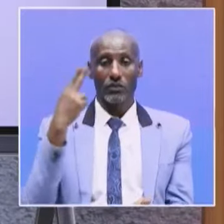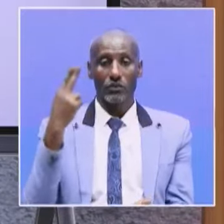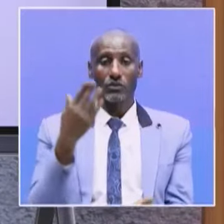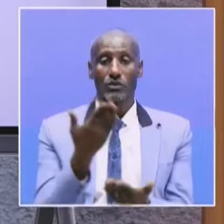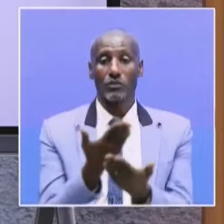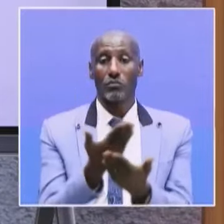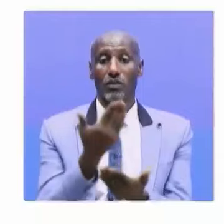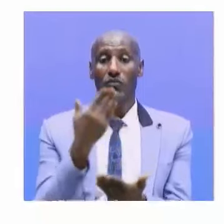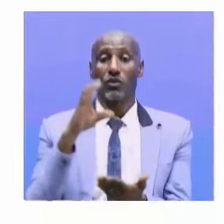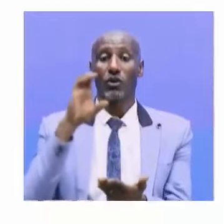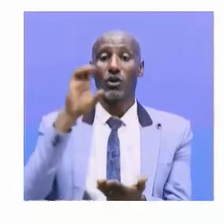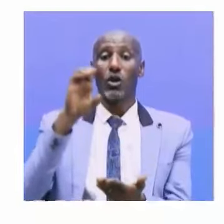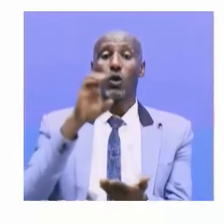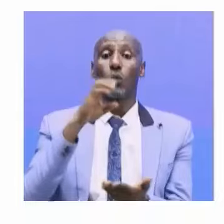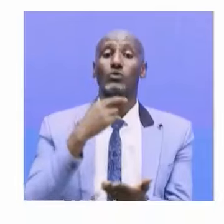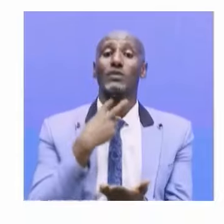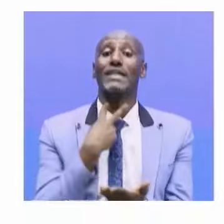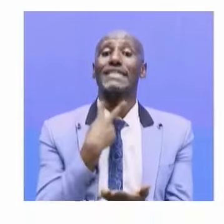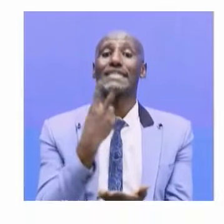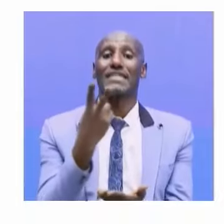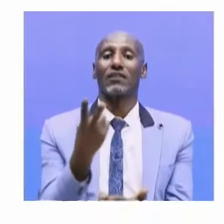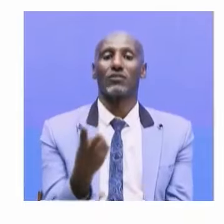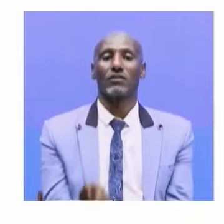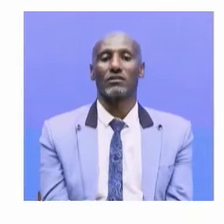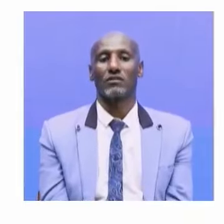before consonant sounds.